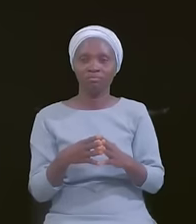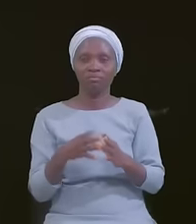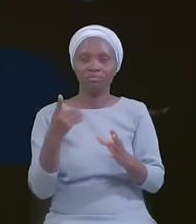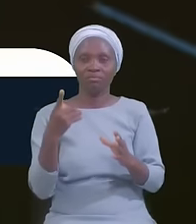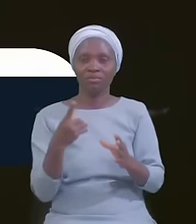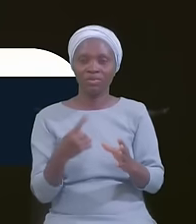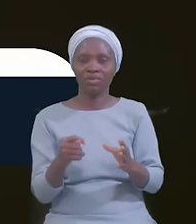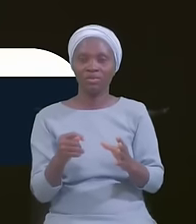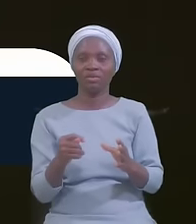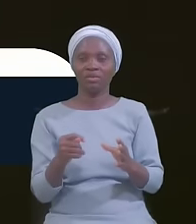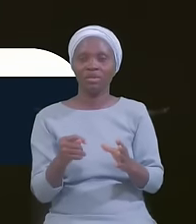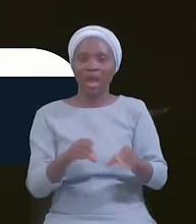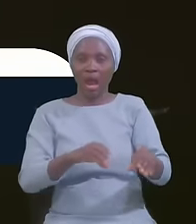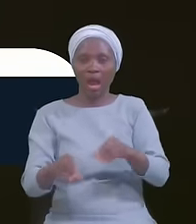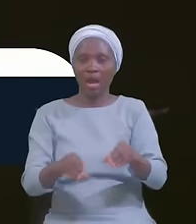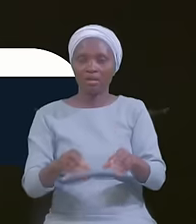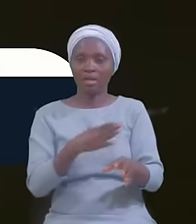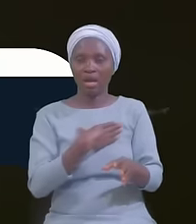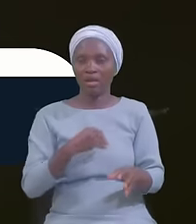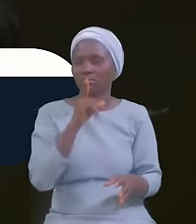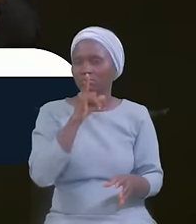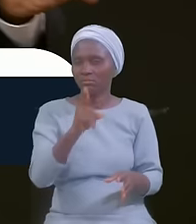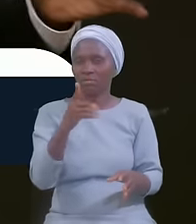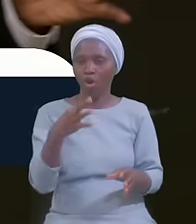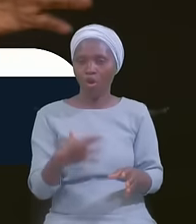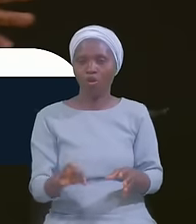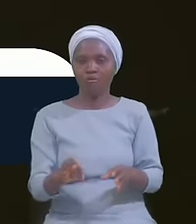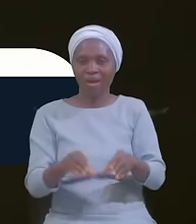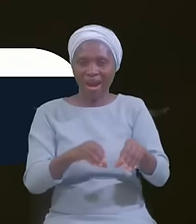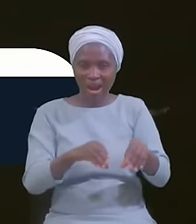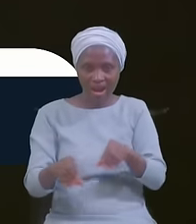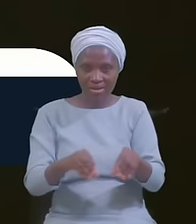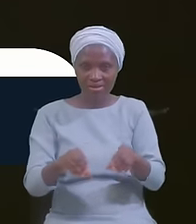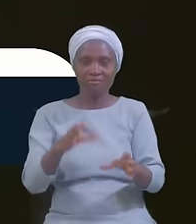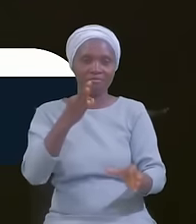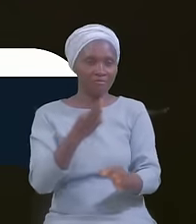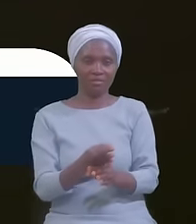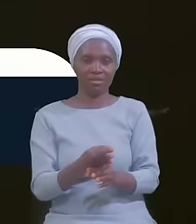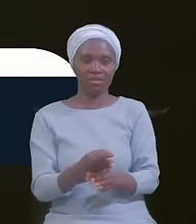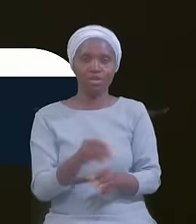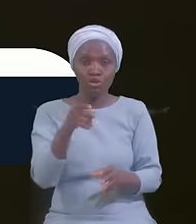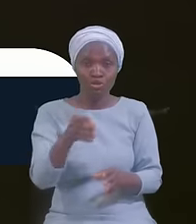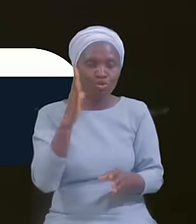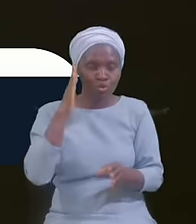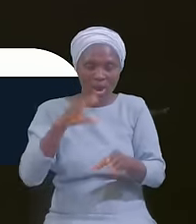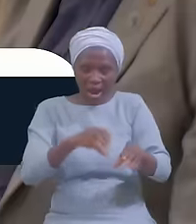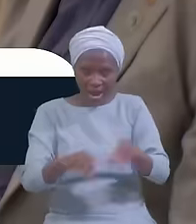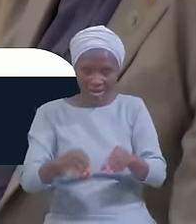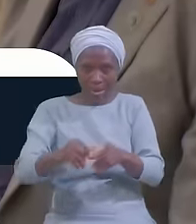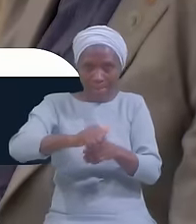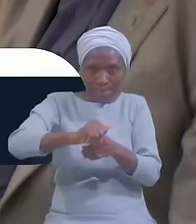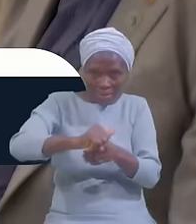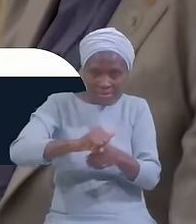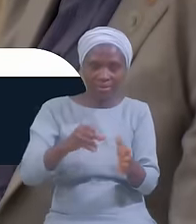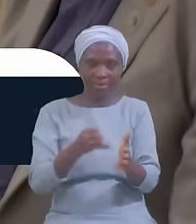the assurances of active faith. The acts, you act it out. You